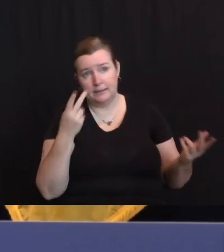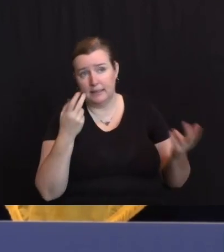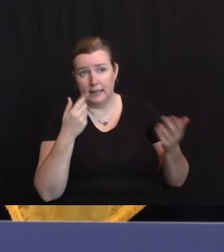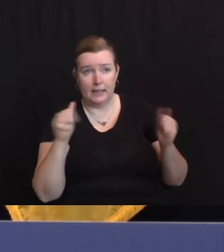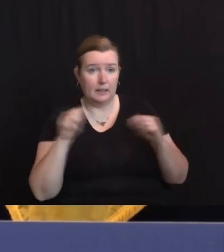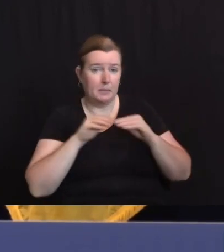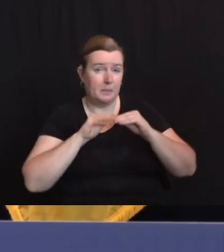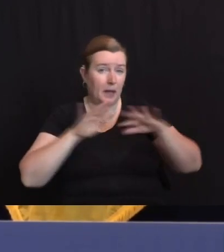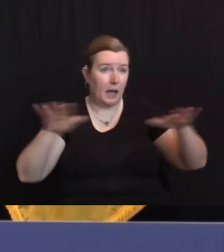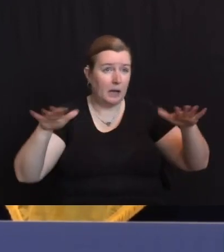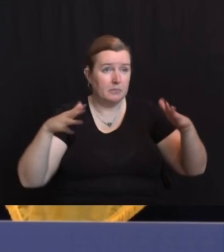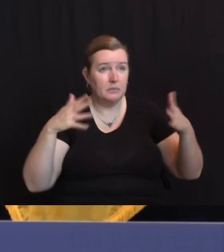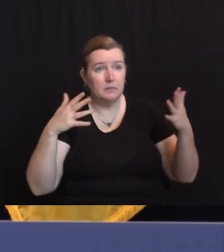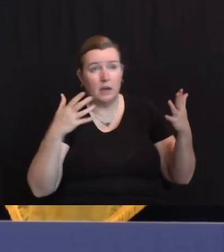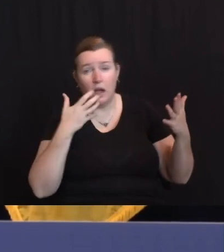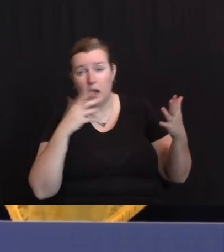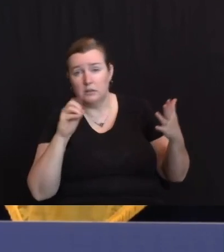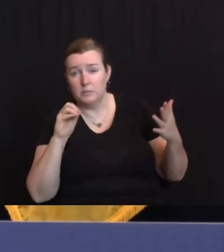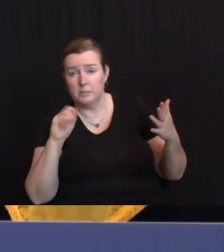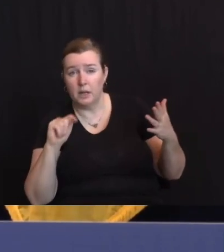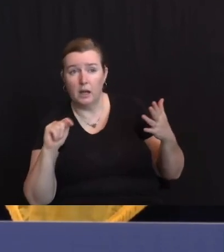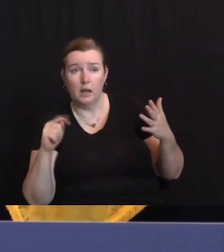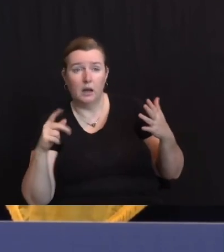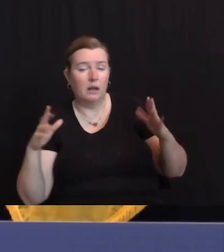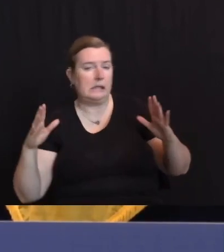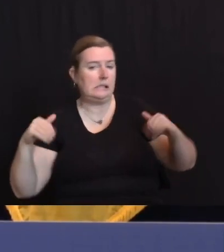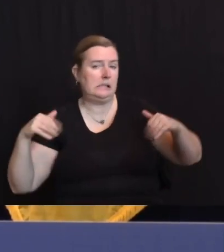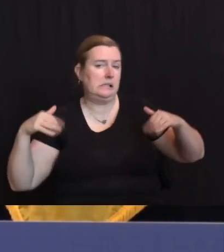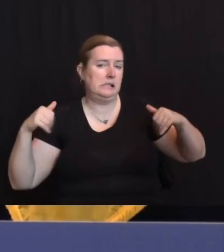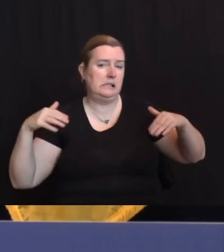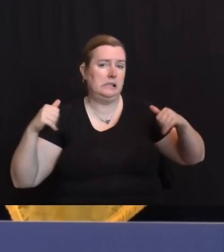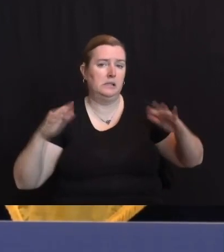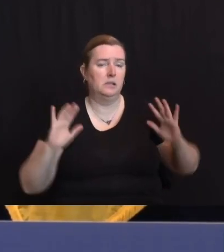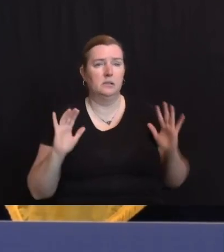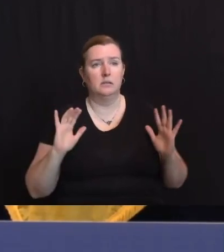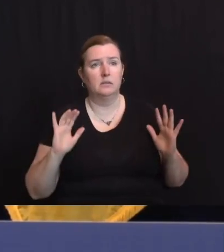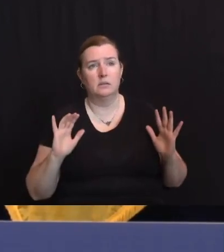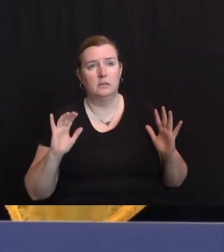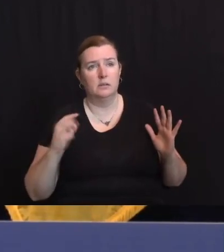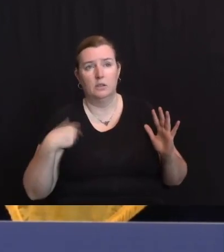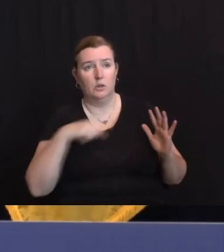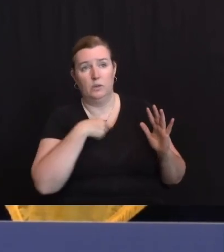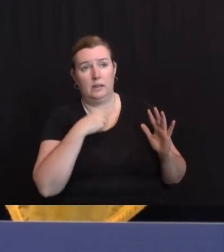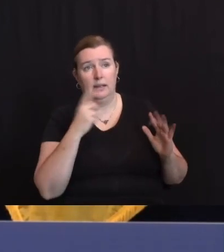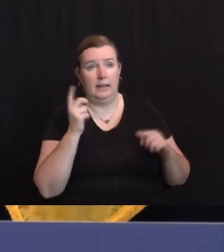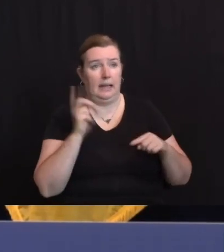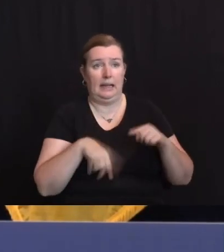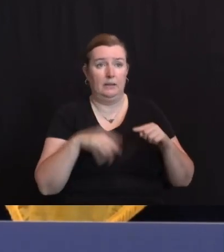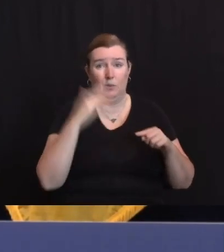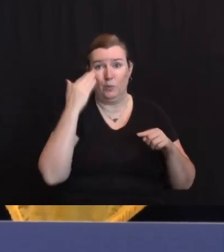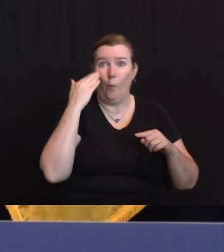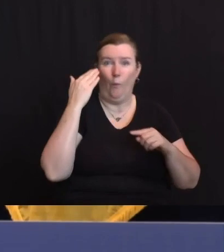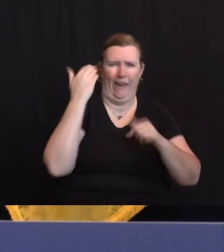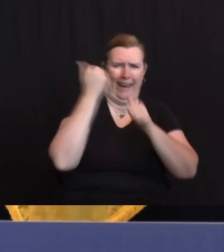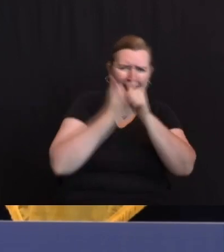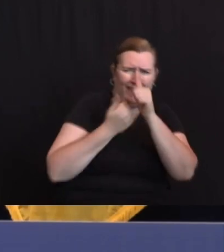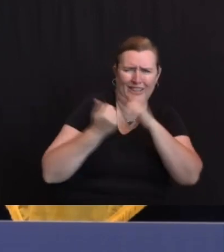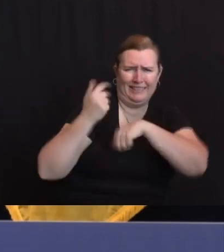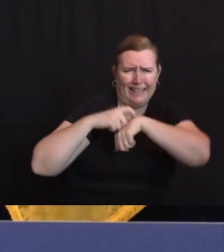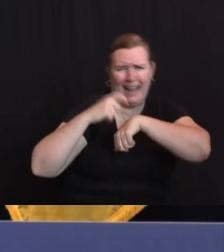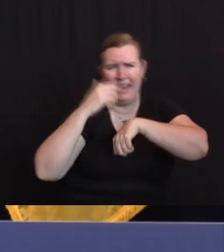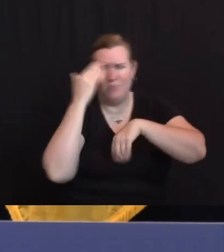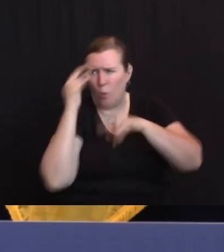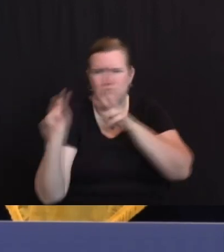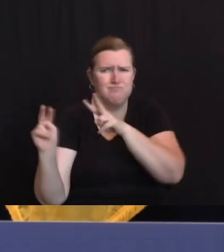as a result of that. Not that we're necessarily going to know in every case. A lot